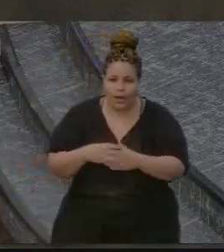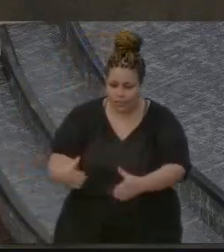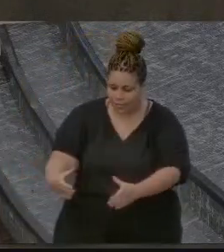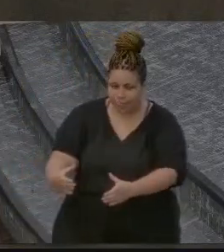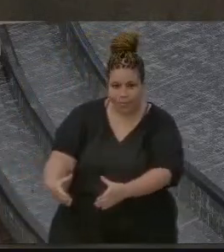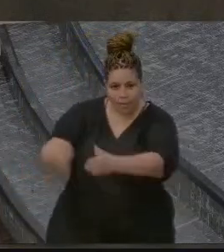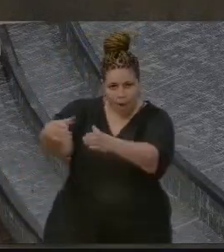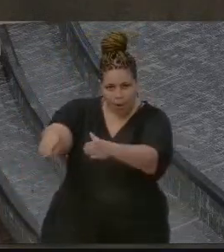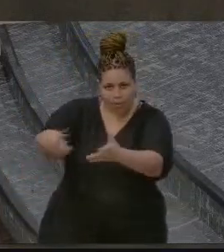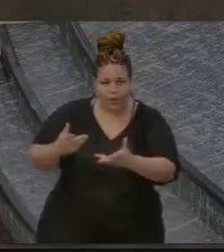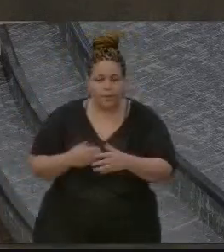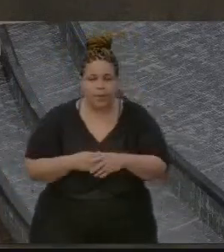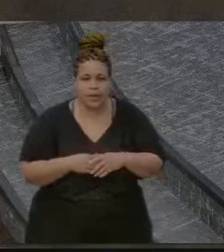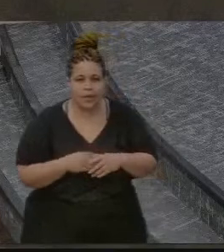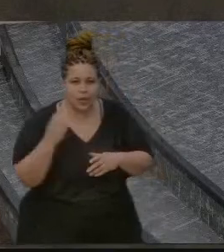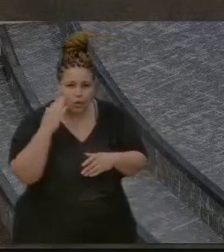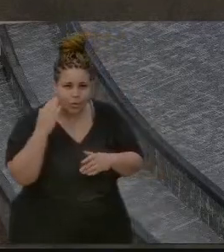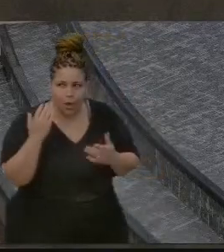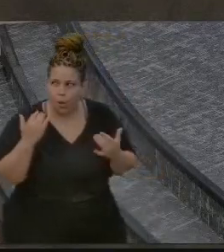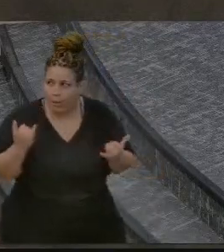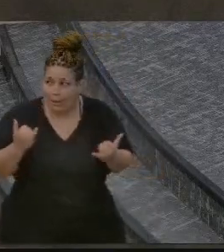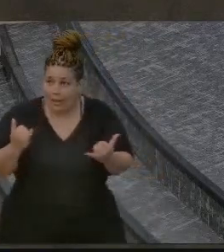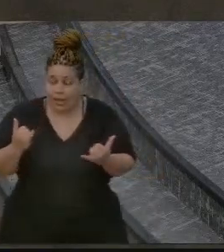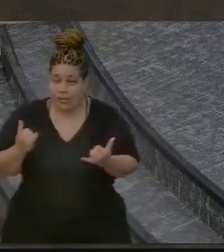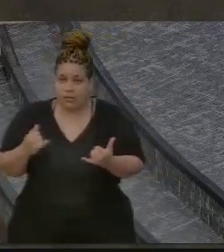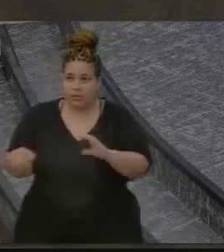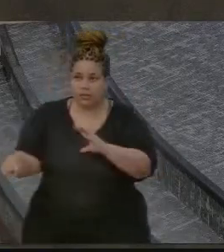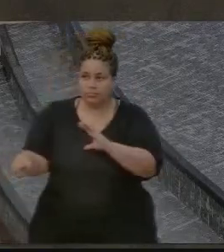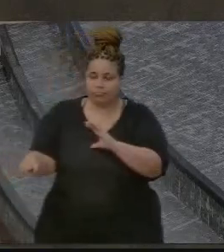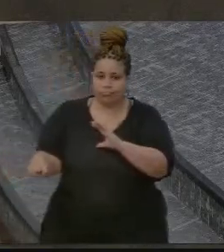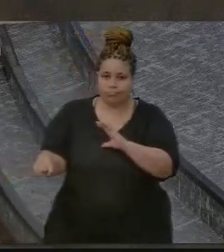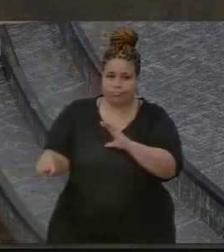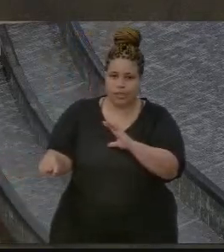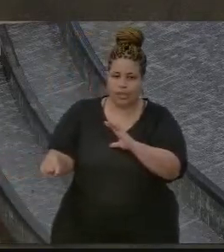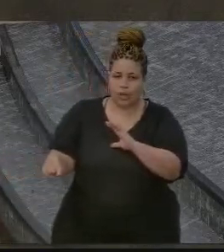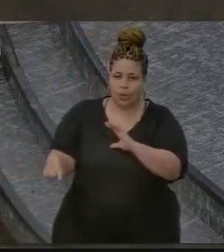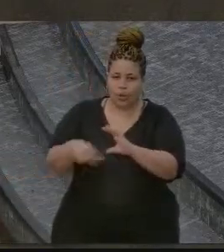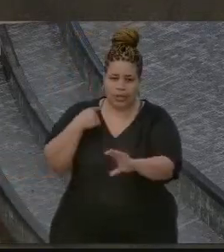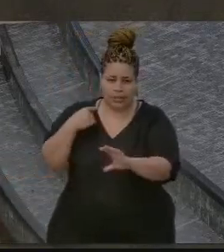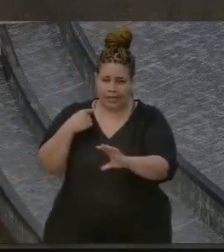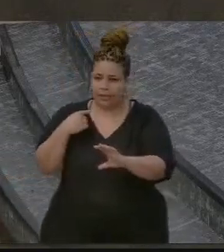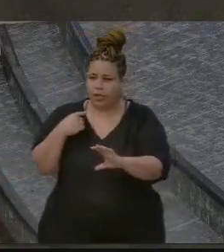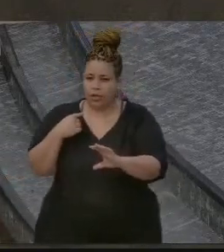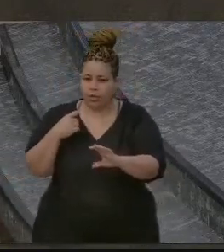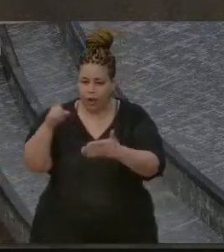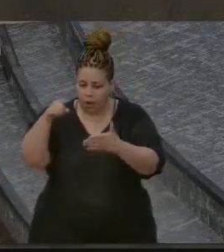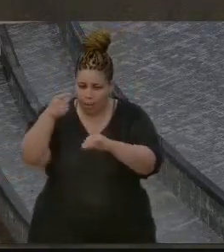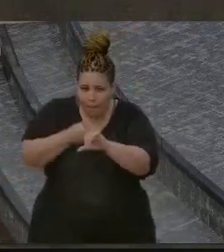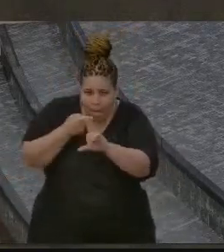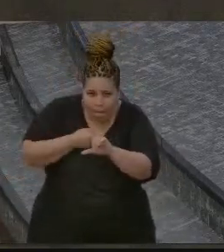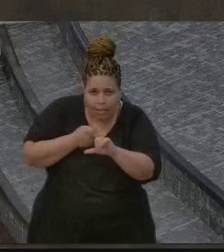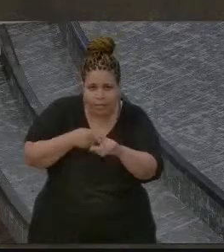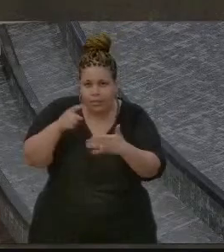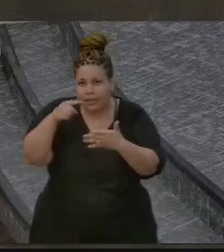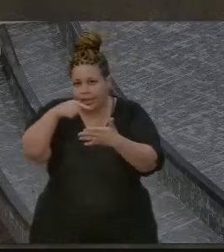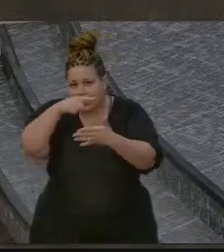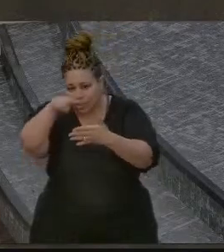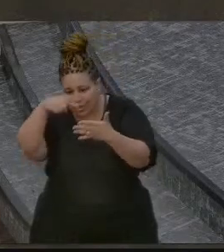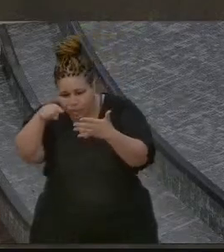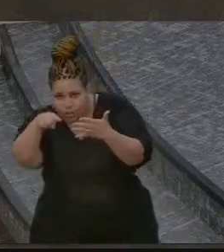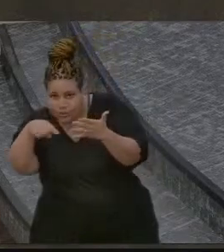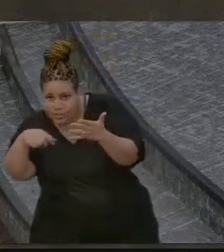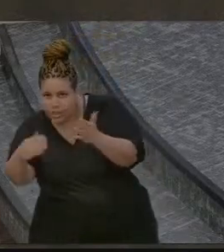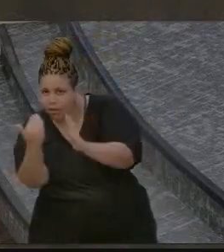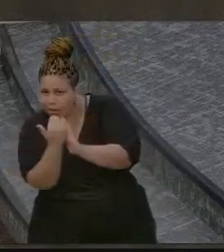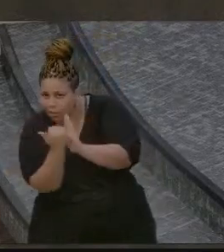came back. We would receive like monthly checklist of we were in the building, we saw these many extension cords out, we